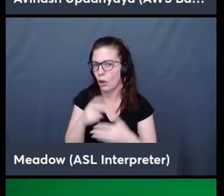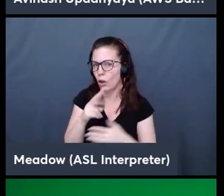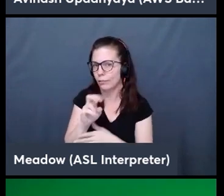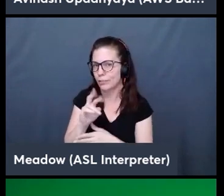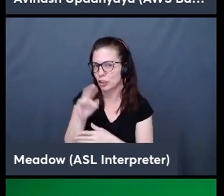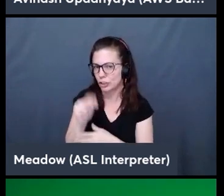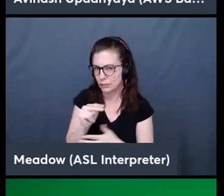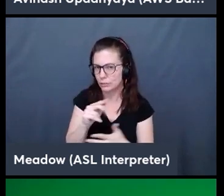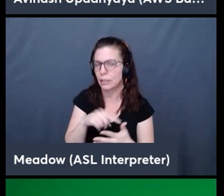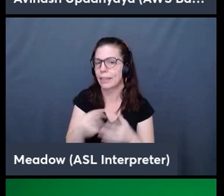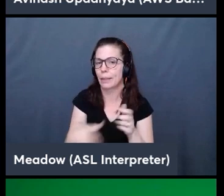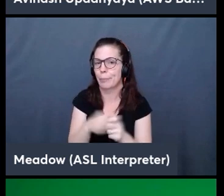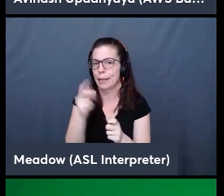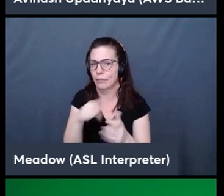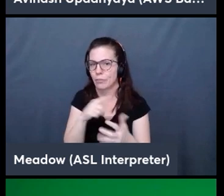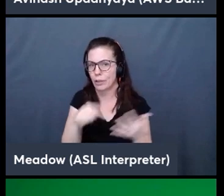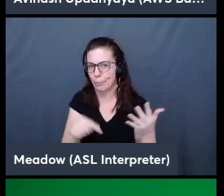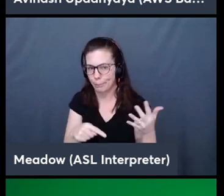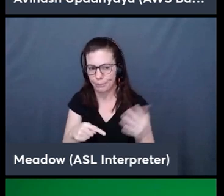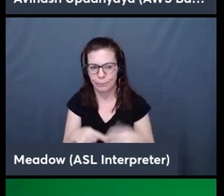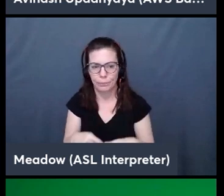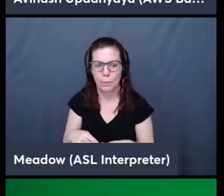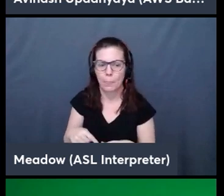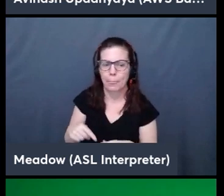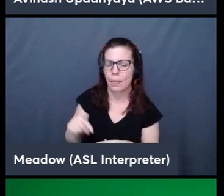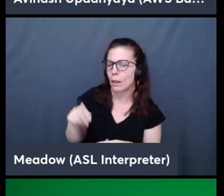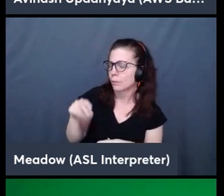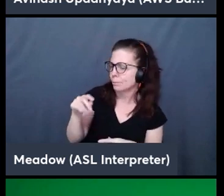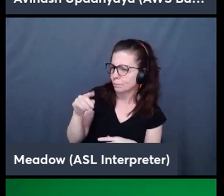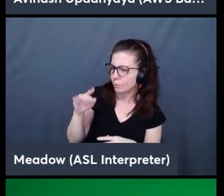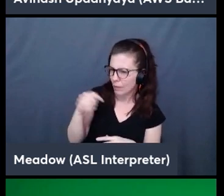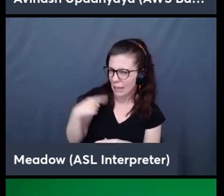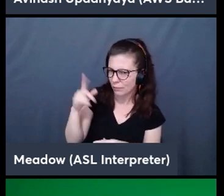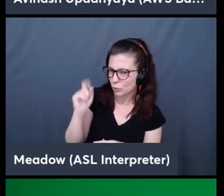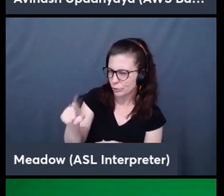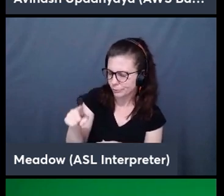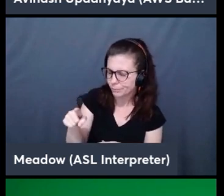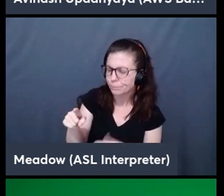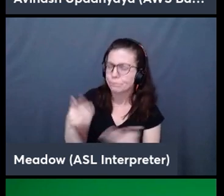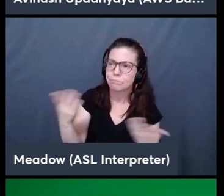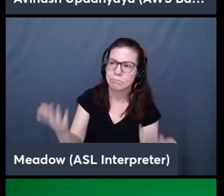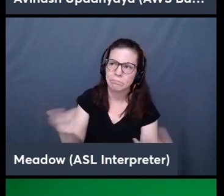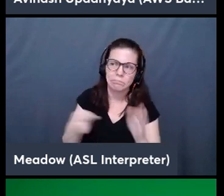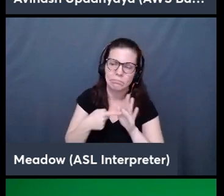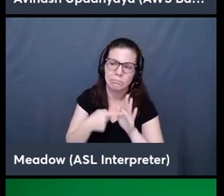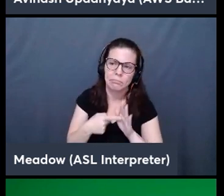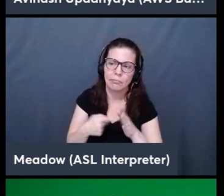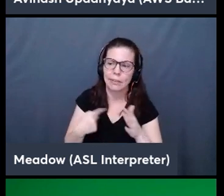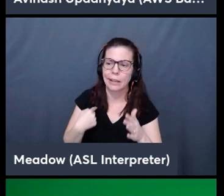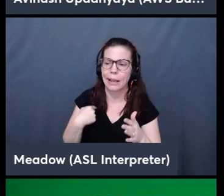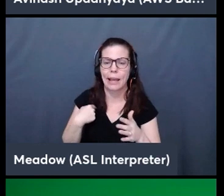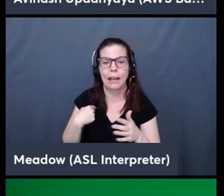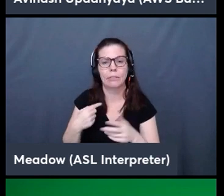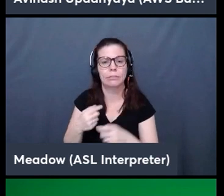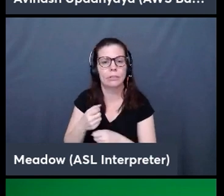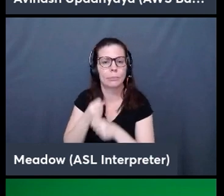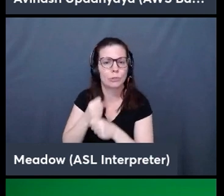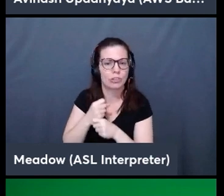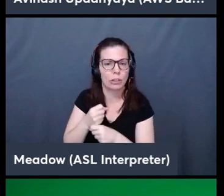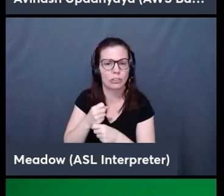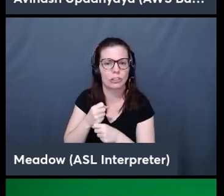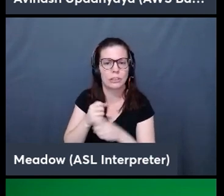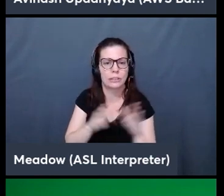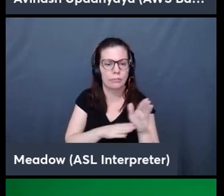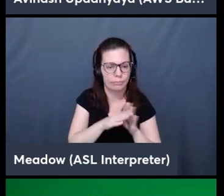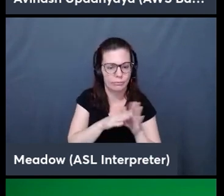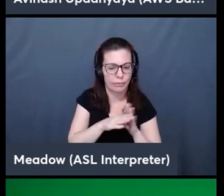that. Now, Avinash, I have a question. Like, let's say that I have, a production environment and a dev